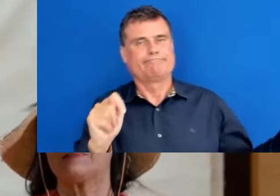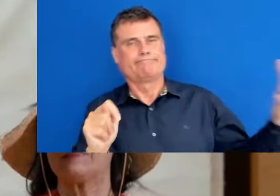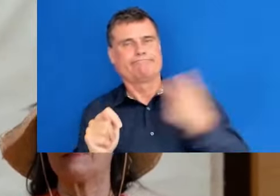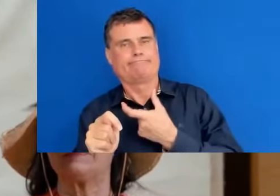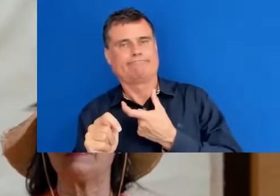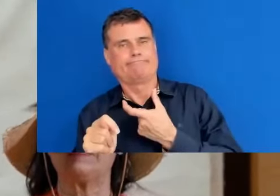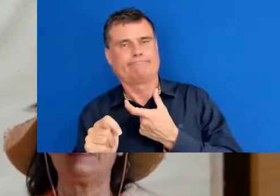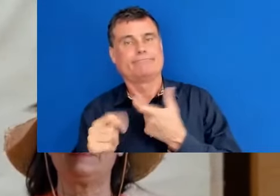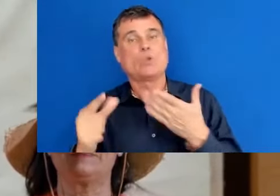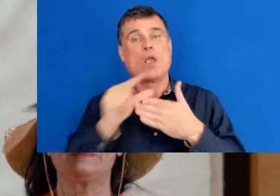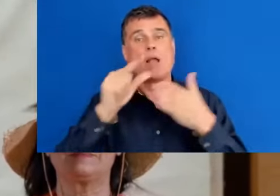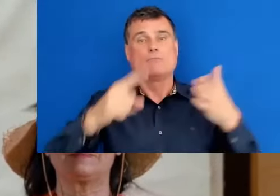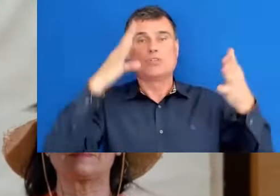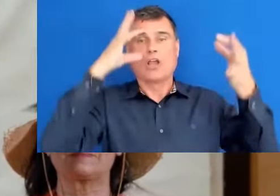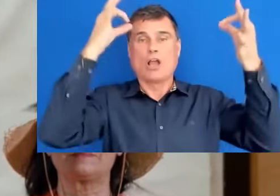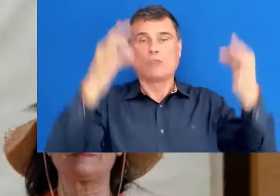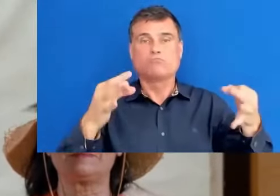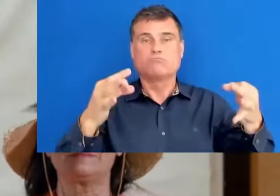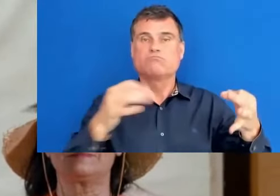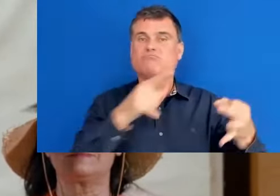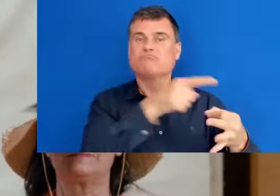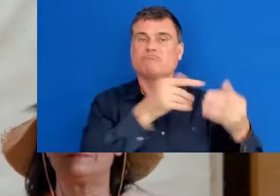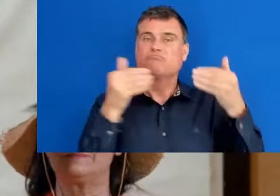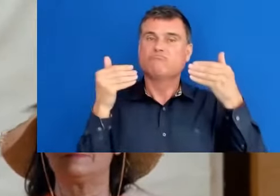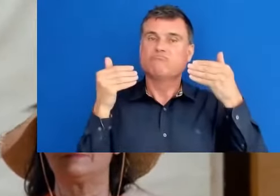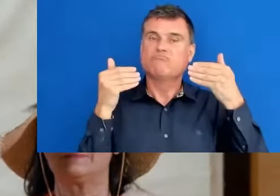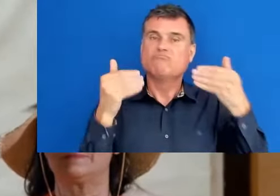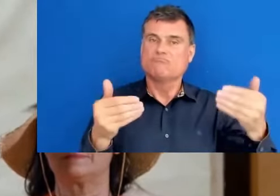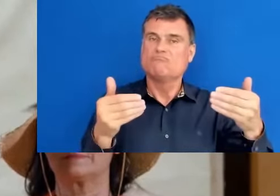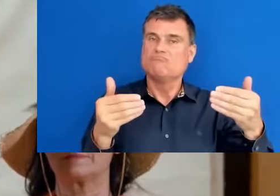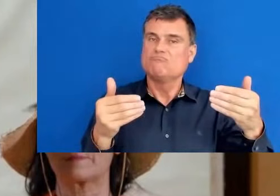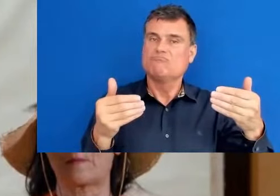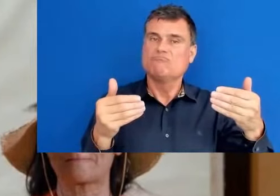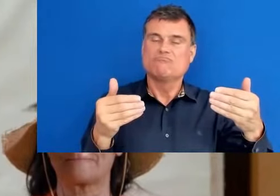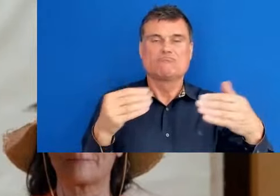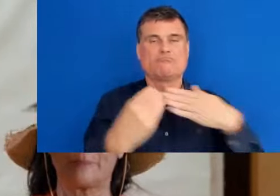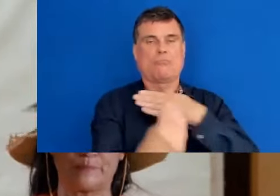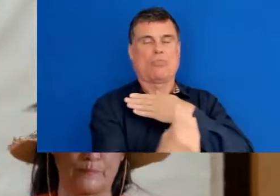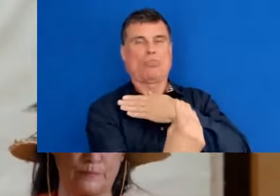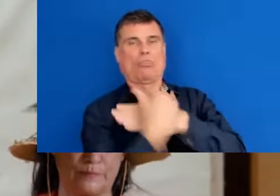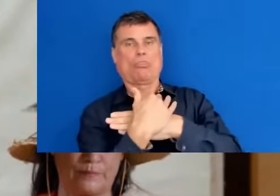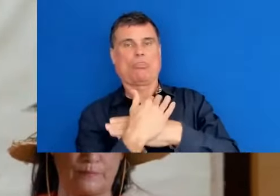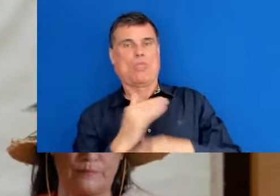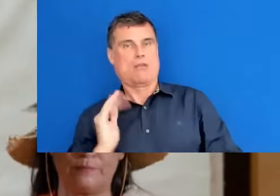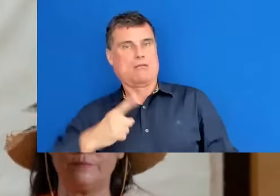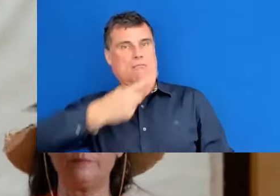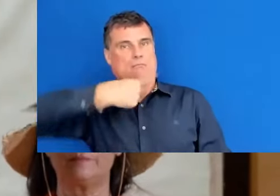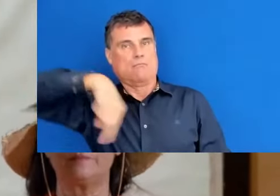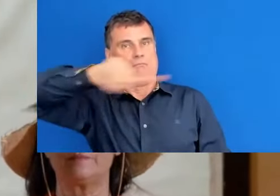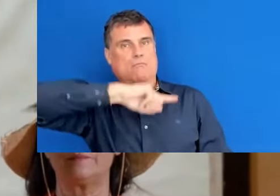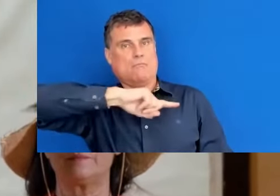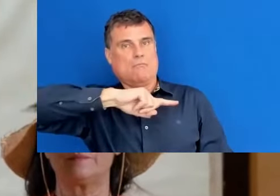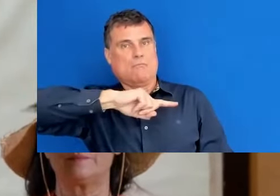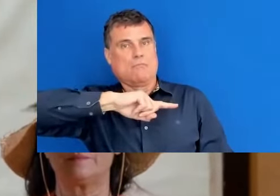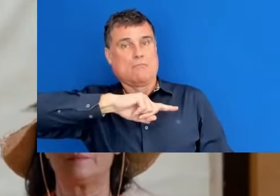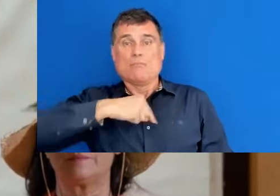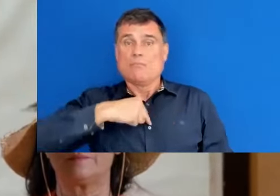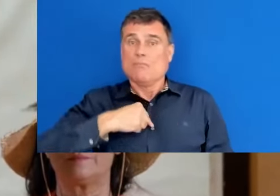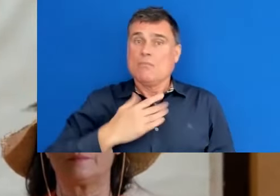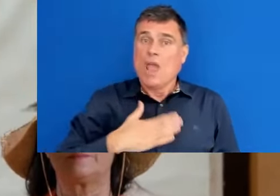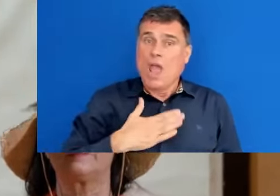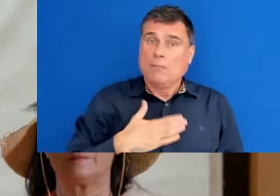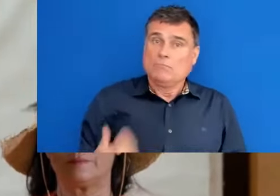So government decisions were made that affected all of us back then, and I'm very pleased to just stand here where